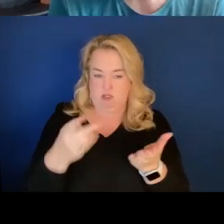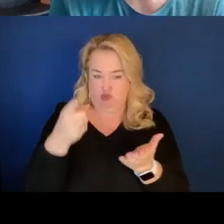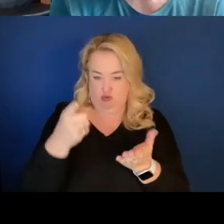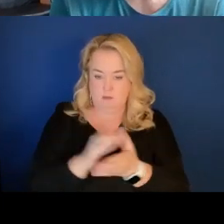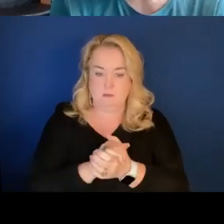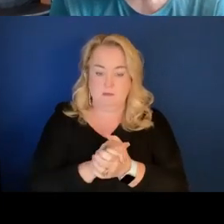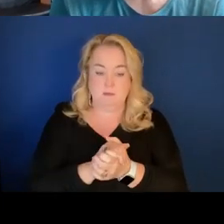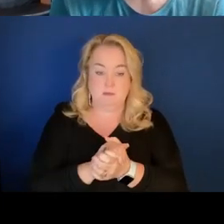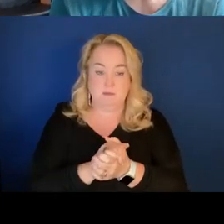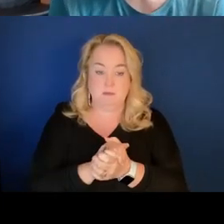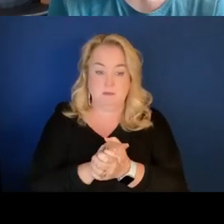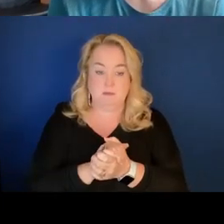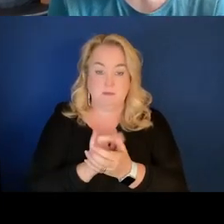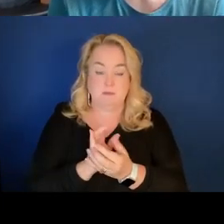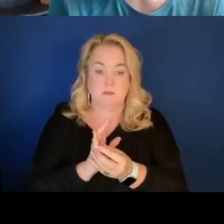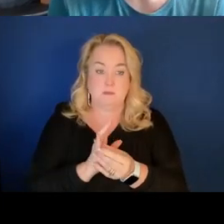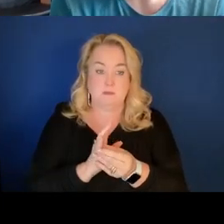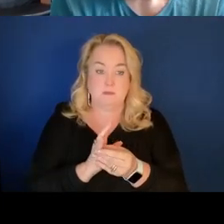slide.